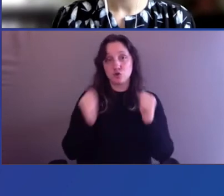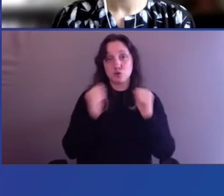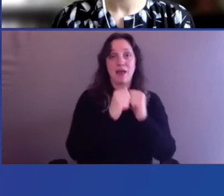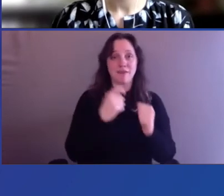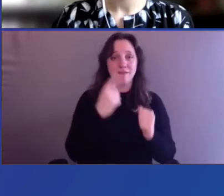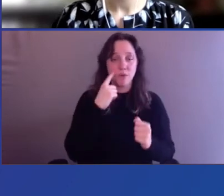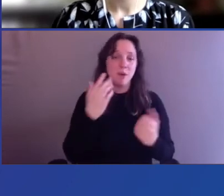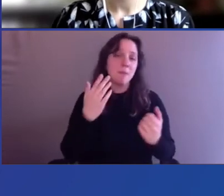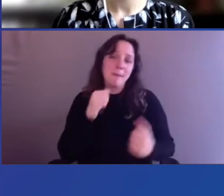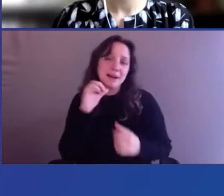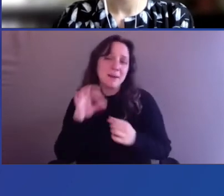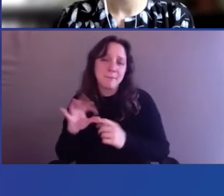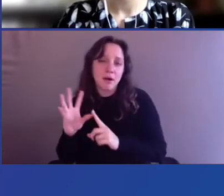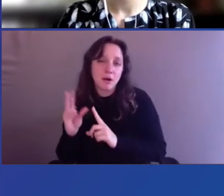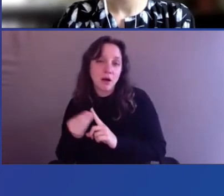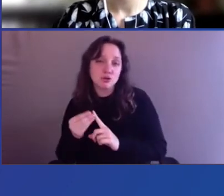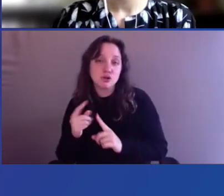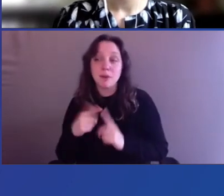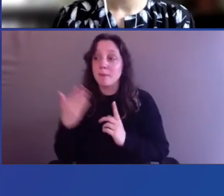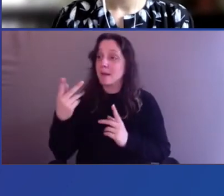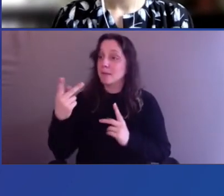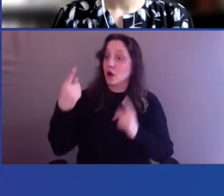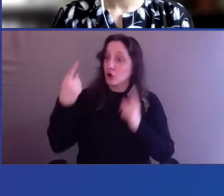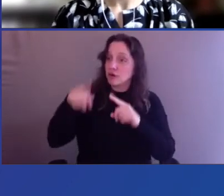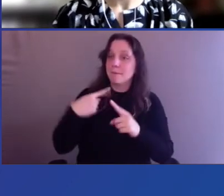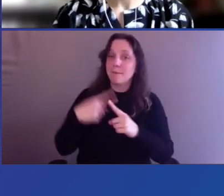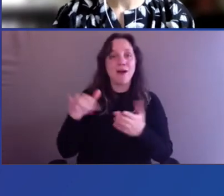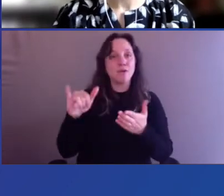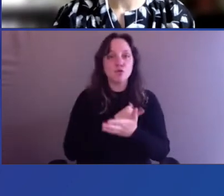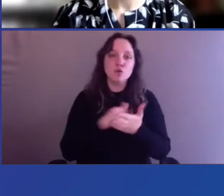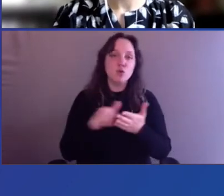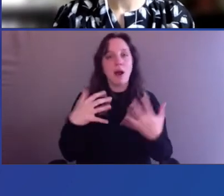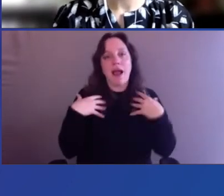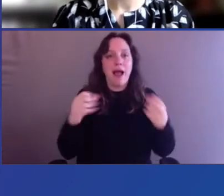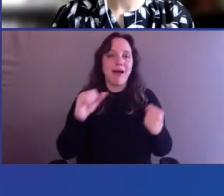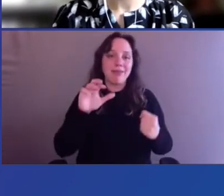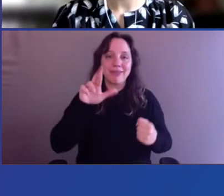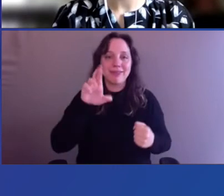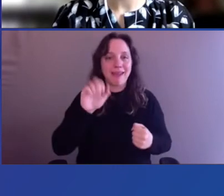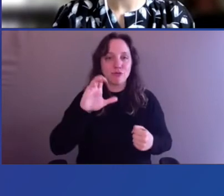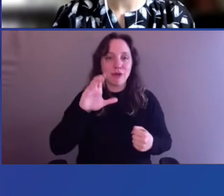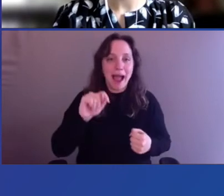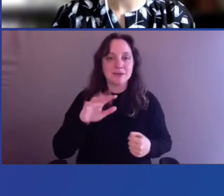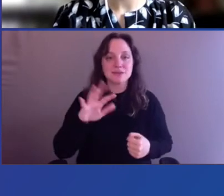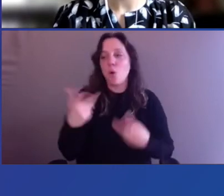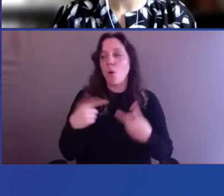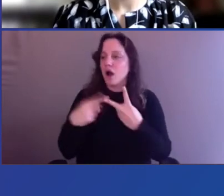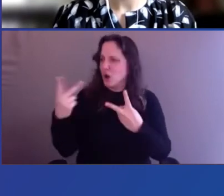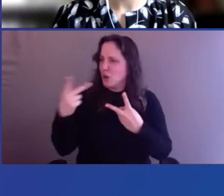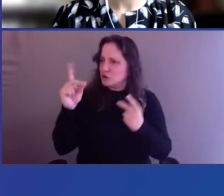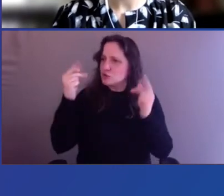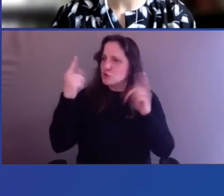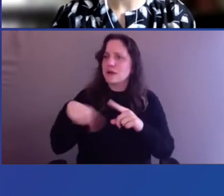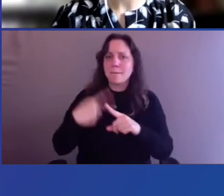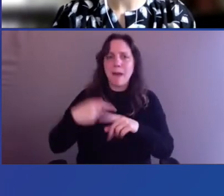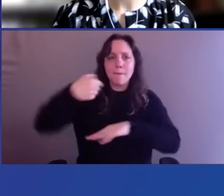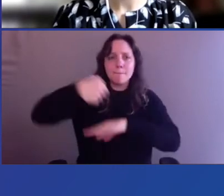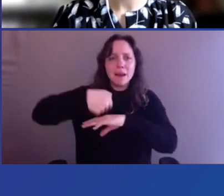said, maybe it's about the New York Healthcare Act. Maybe it's about, $15 an hour minimum wage at the national